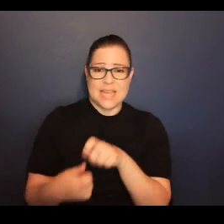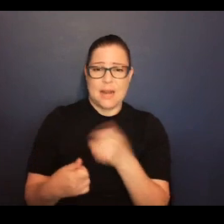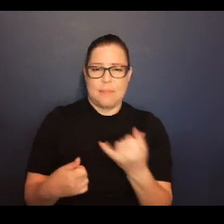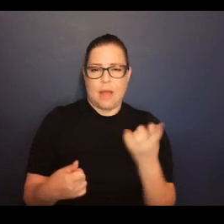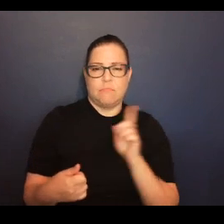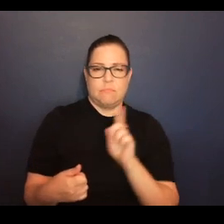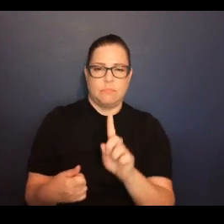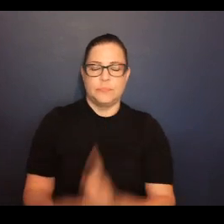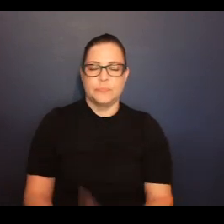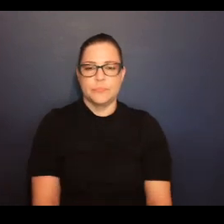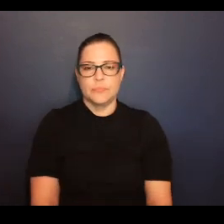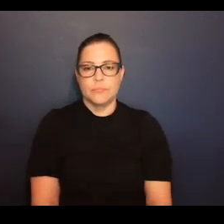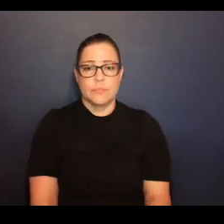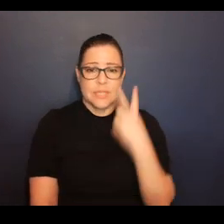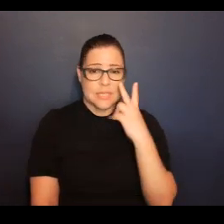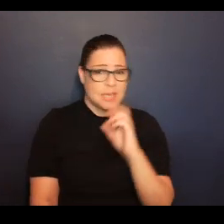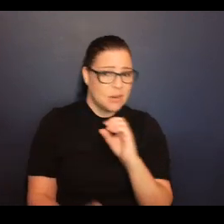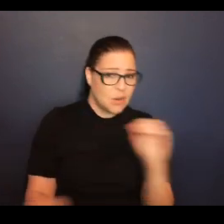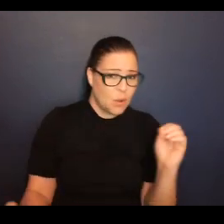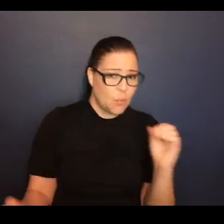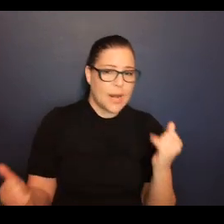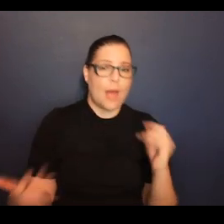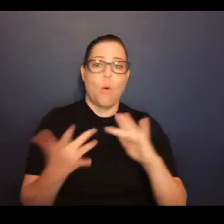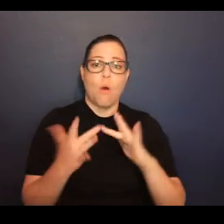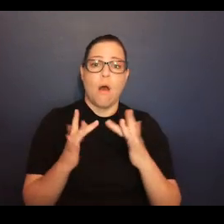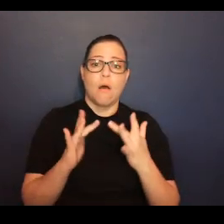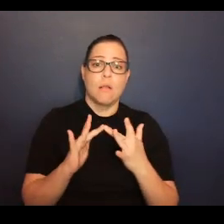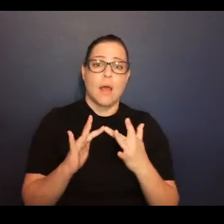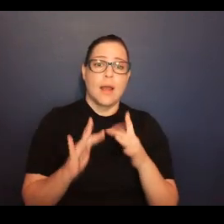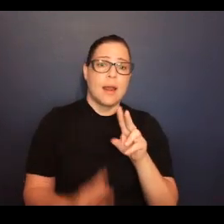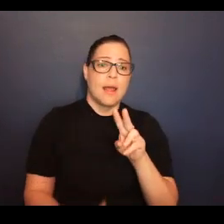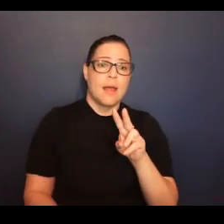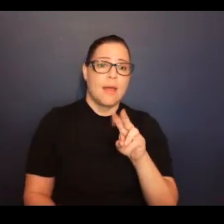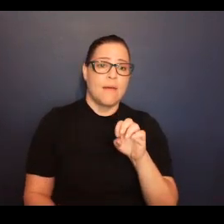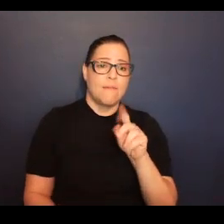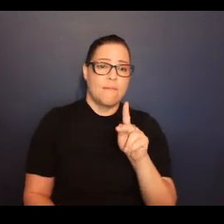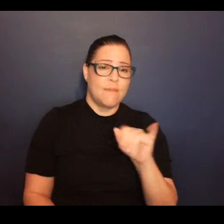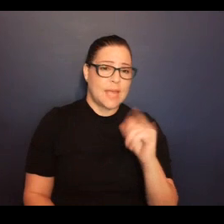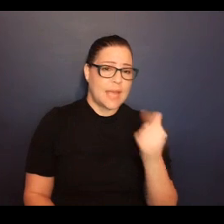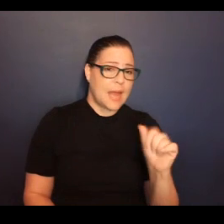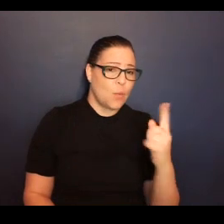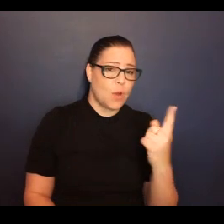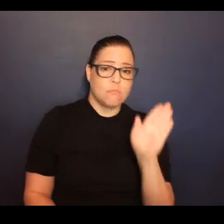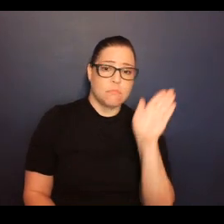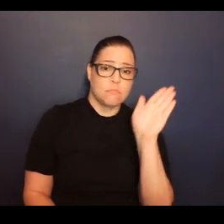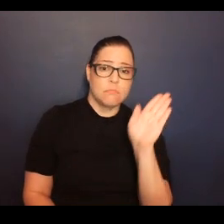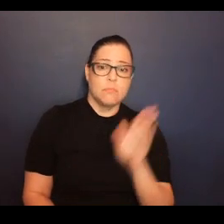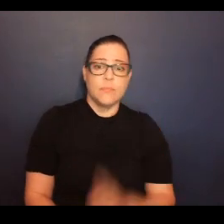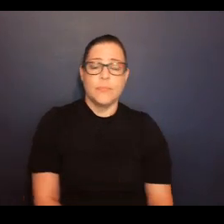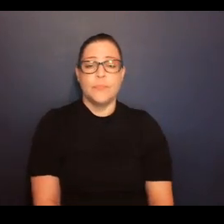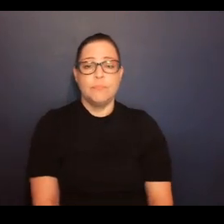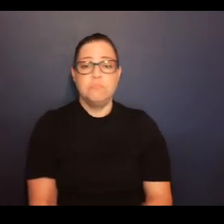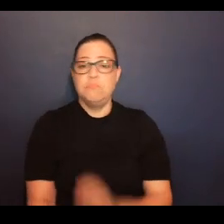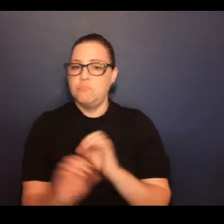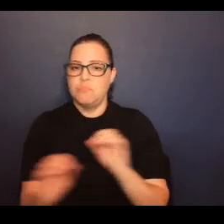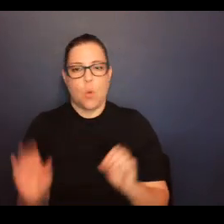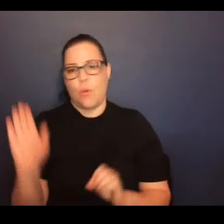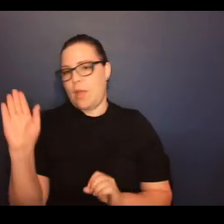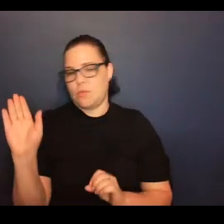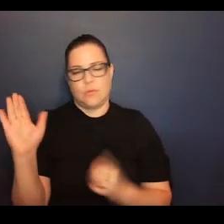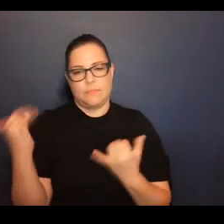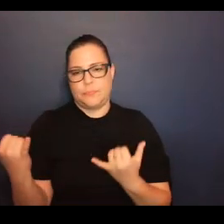podium. Seeing none, let's go online. Vicky, do we have anybody with their hands raised? There are no hands raised